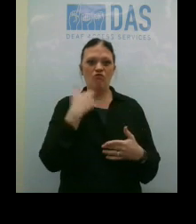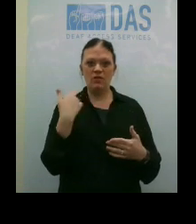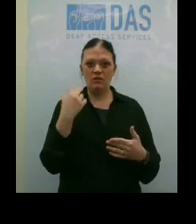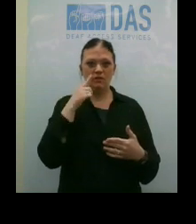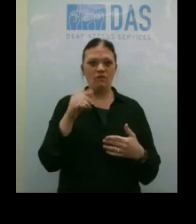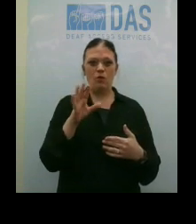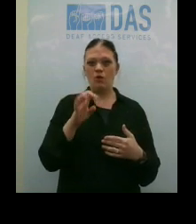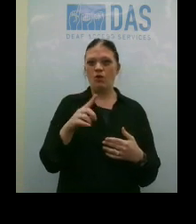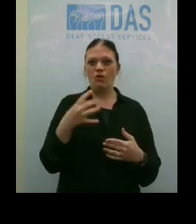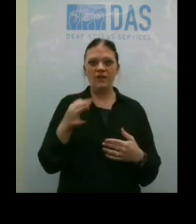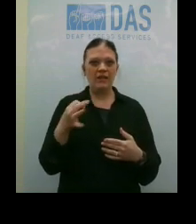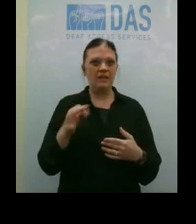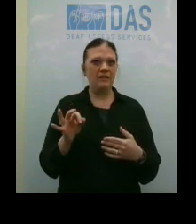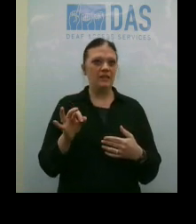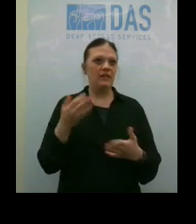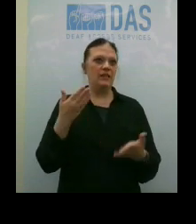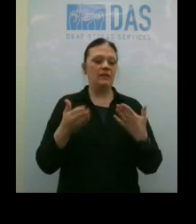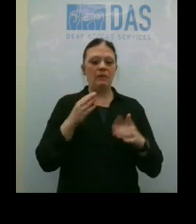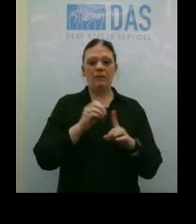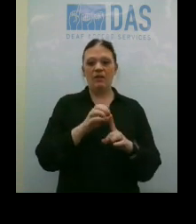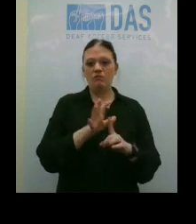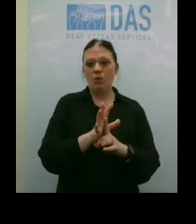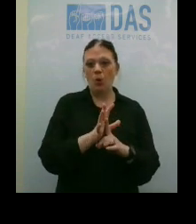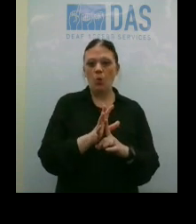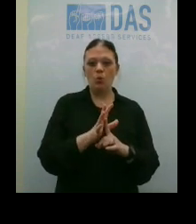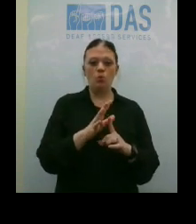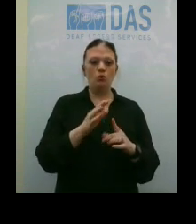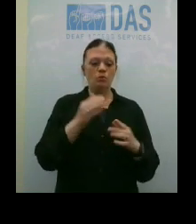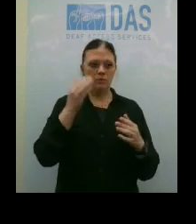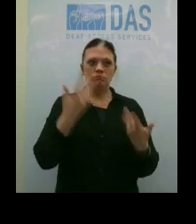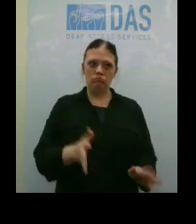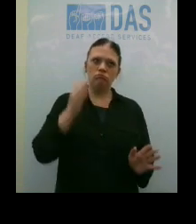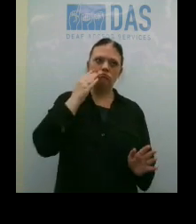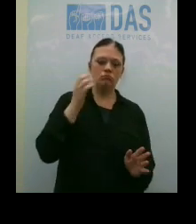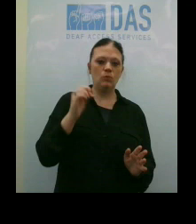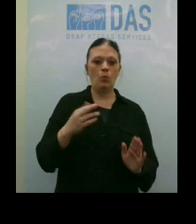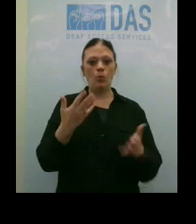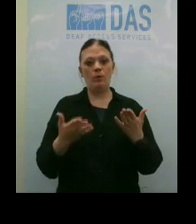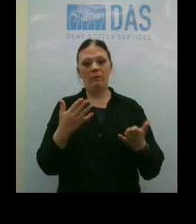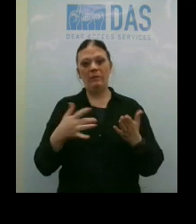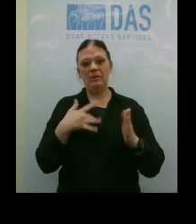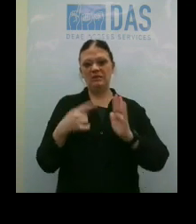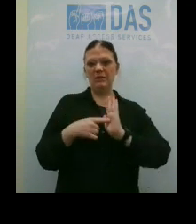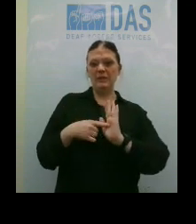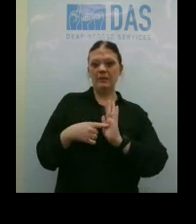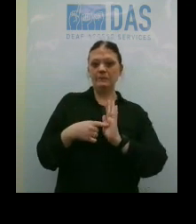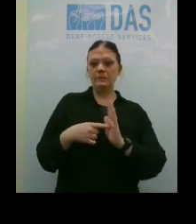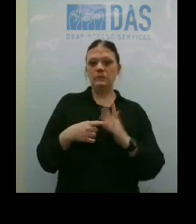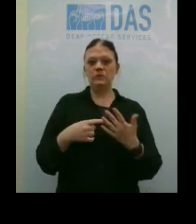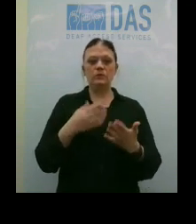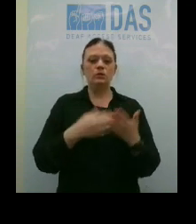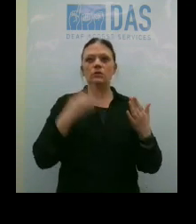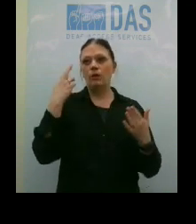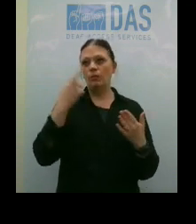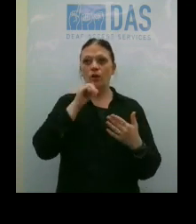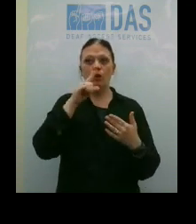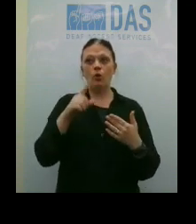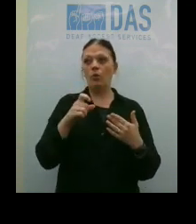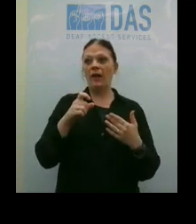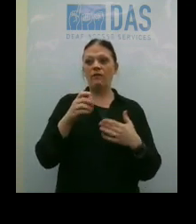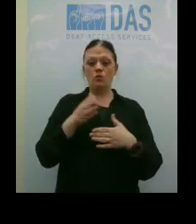of COVID-19, maybe they've been exposed and they know it, maybe they have symptoms or some reason, you don't have to share it with